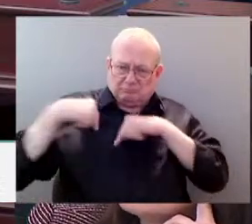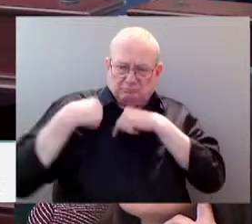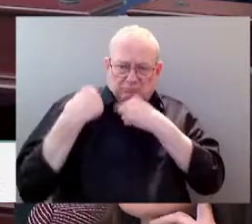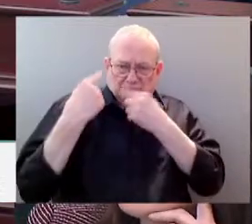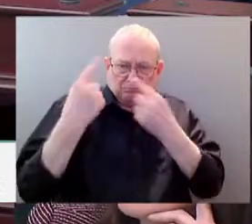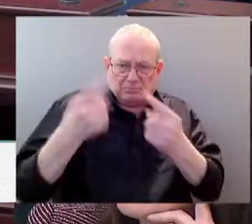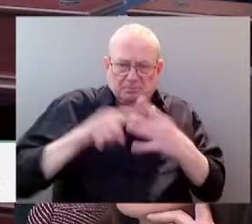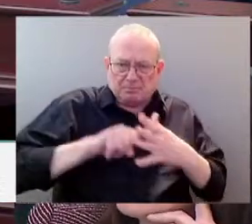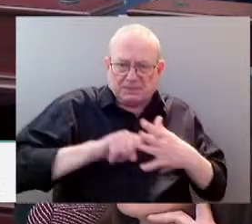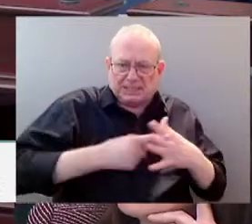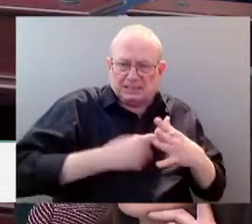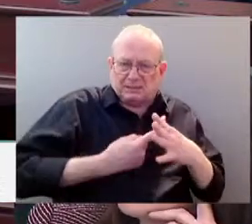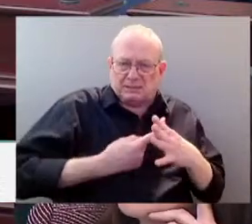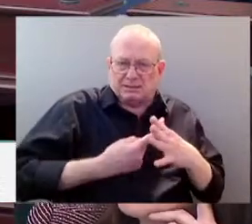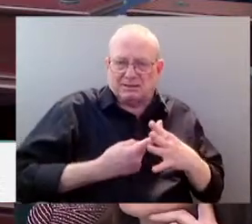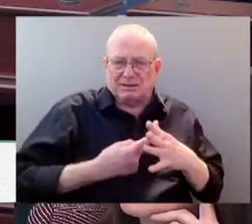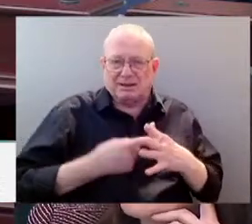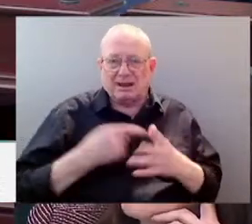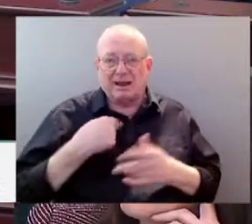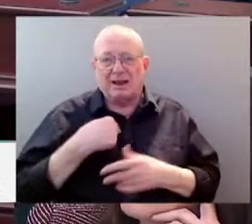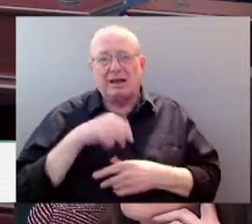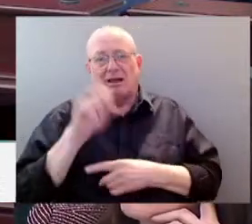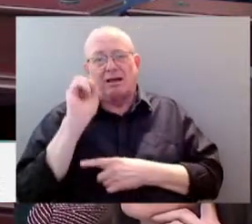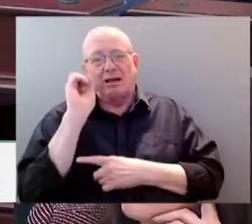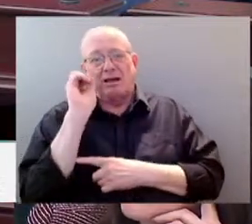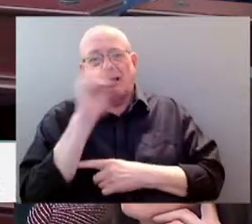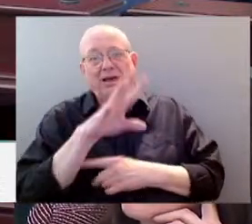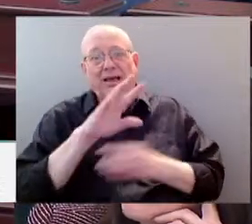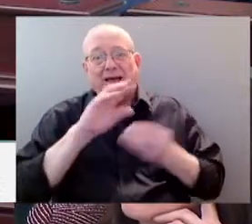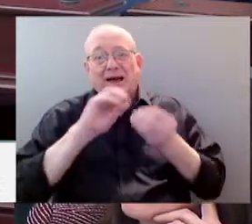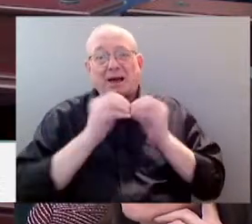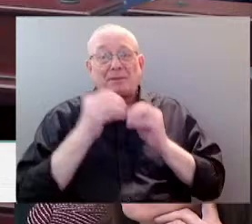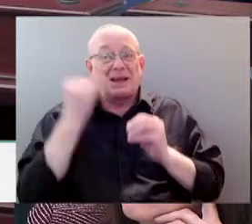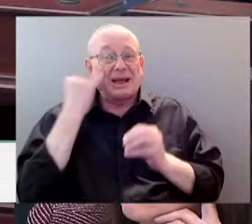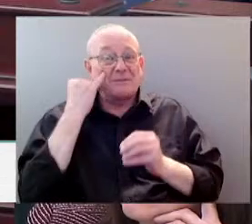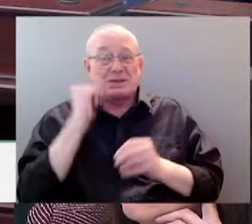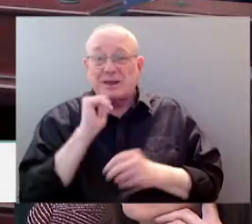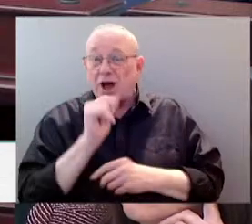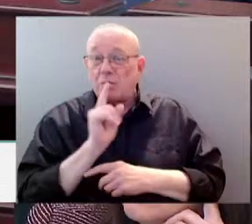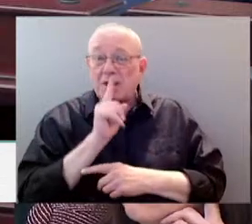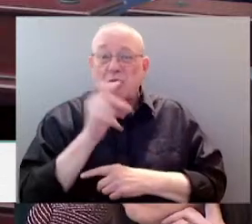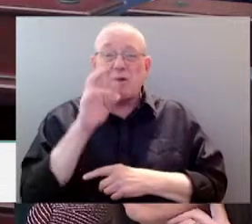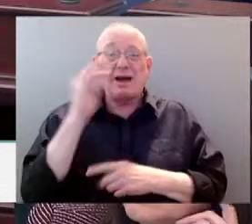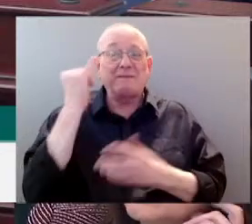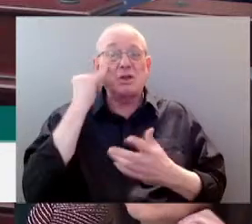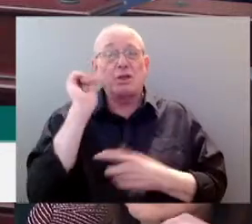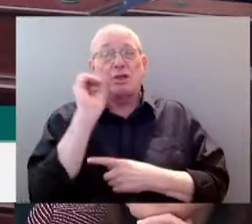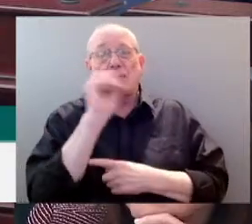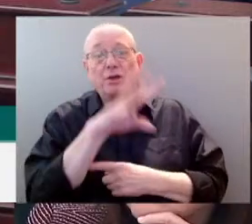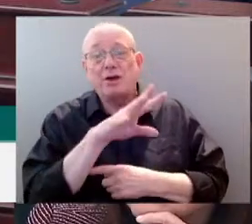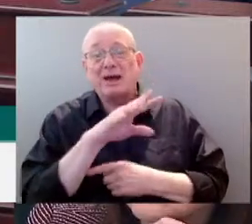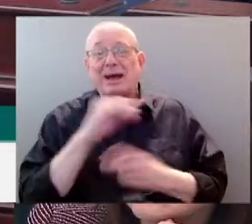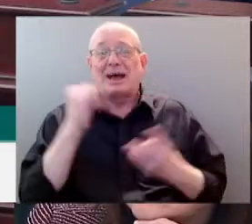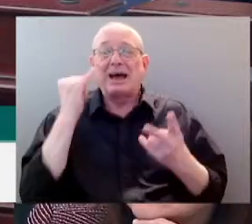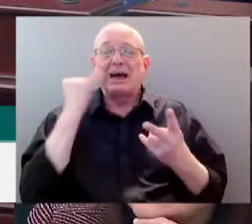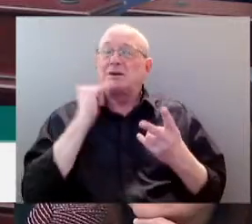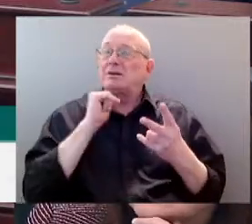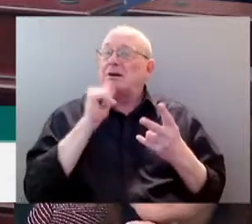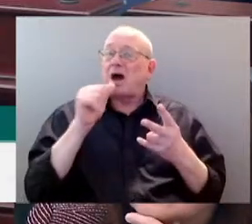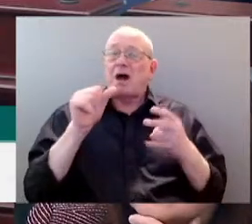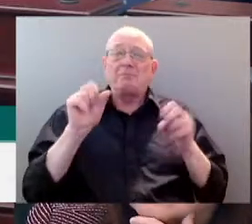idea out there if we didn't think it had a substantial benefit for the province we're talking about the potential to be $5 billion